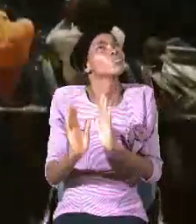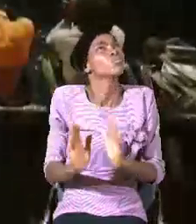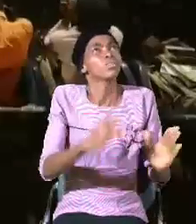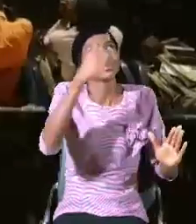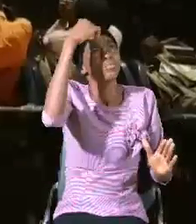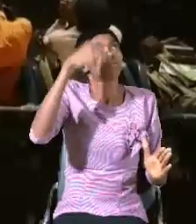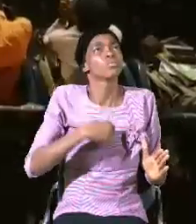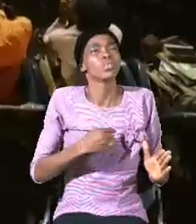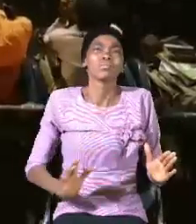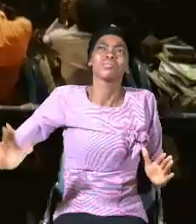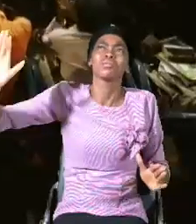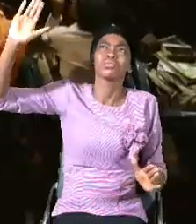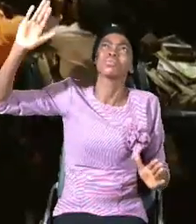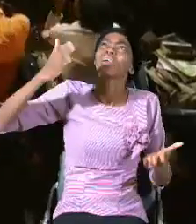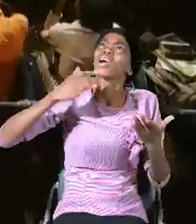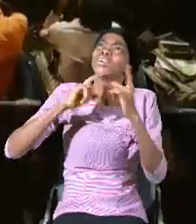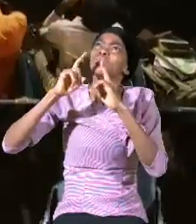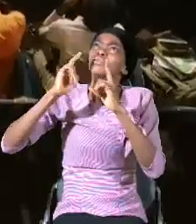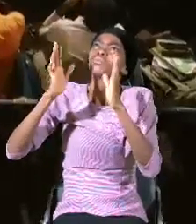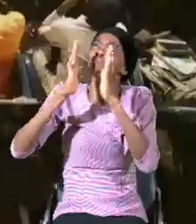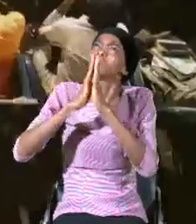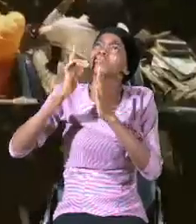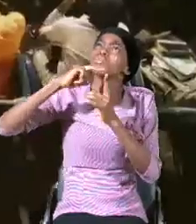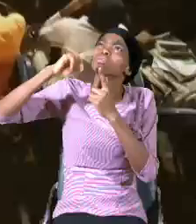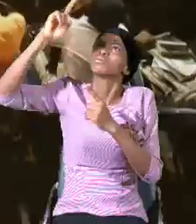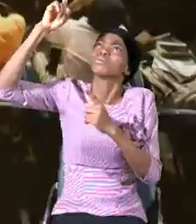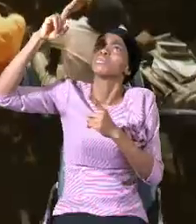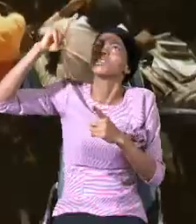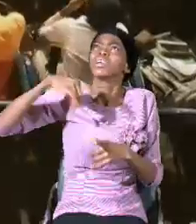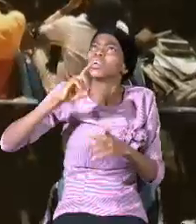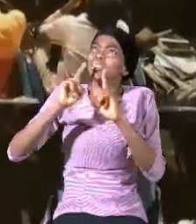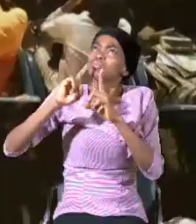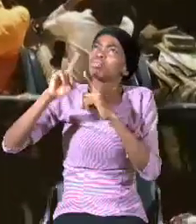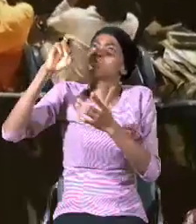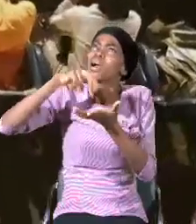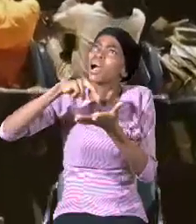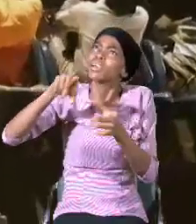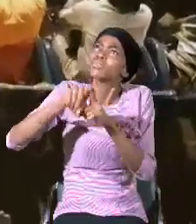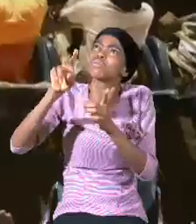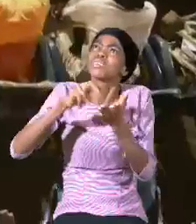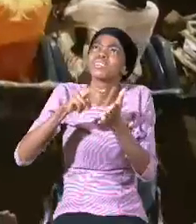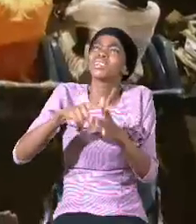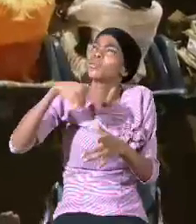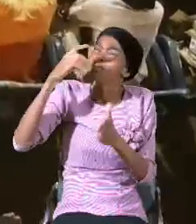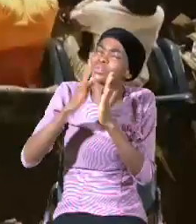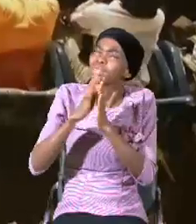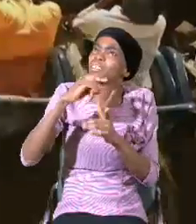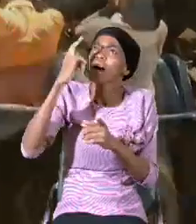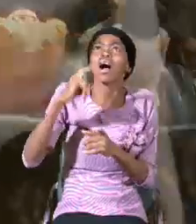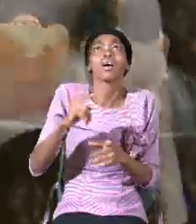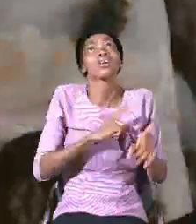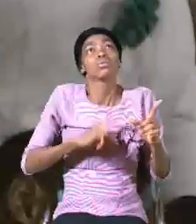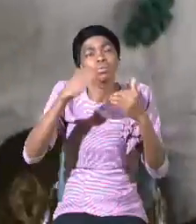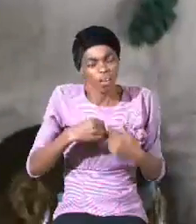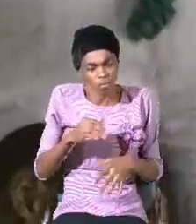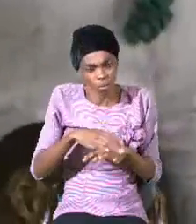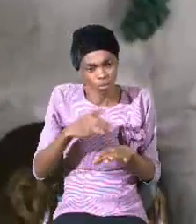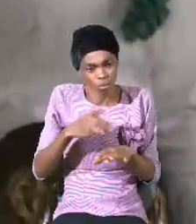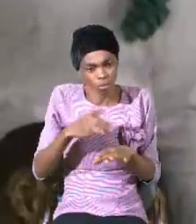your hand and stand up. While you're standing up, tell the Lord, Lord, you have called me and I come. You